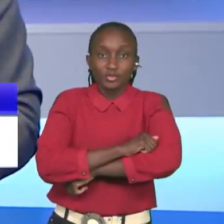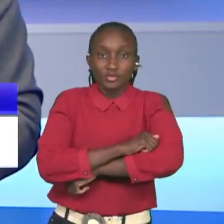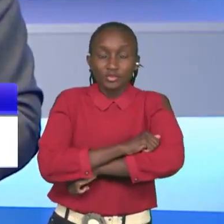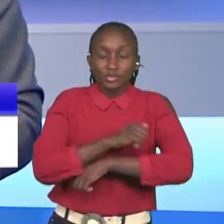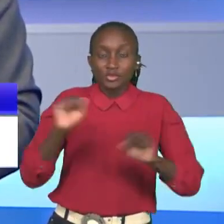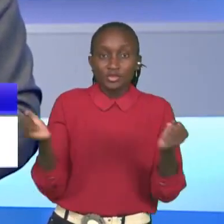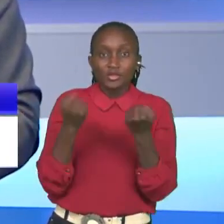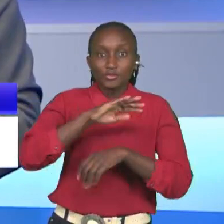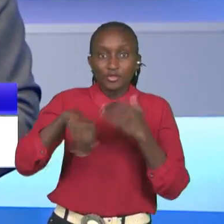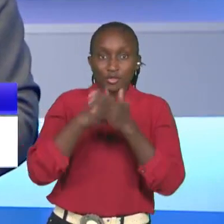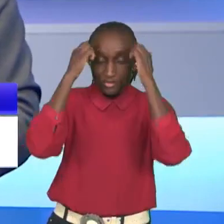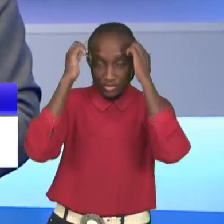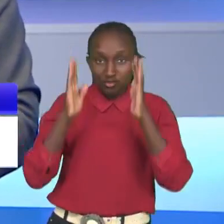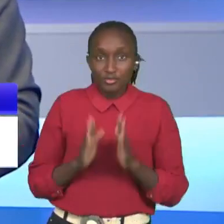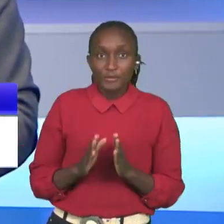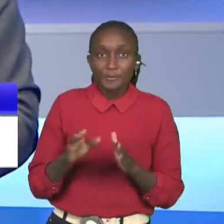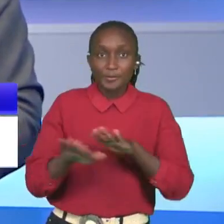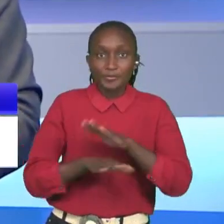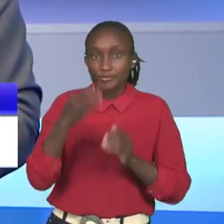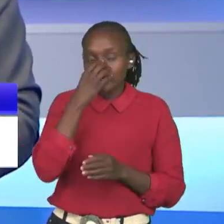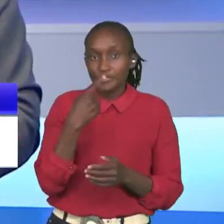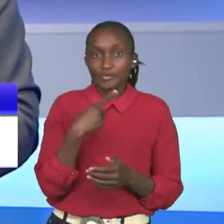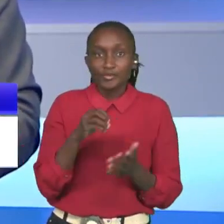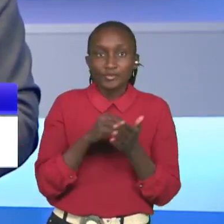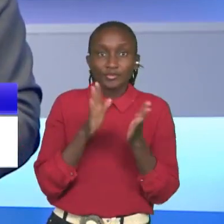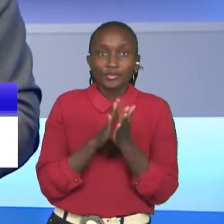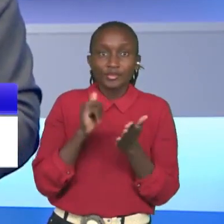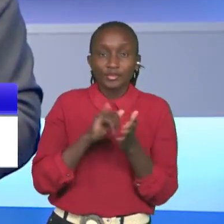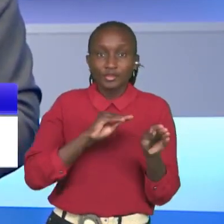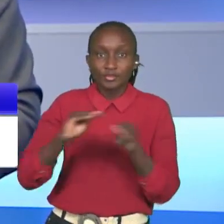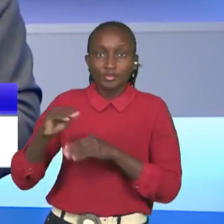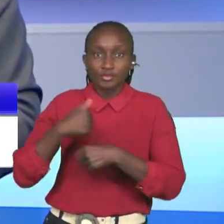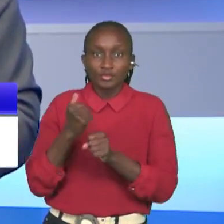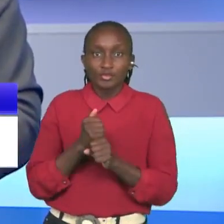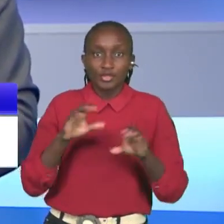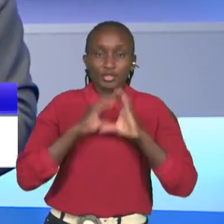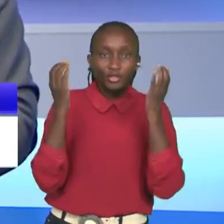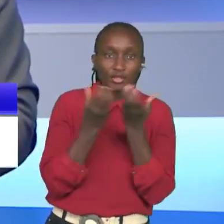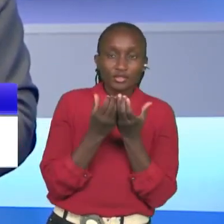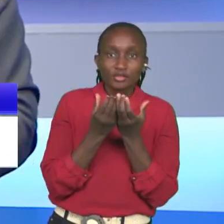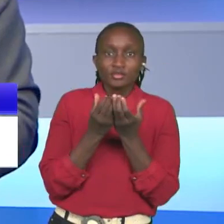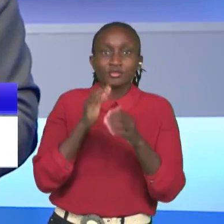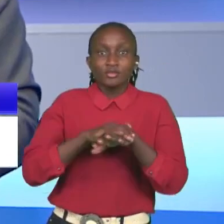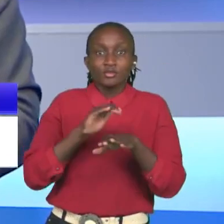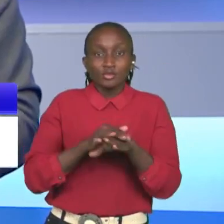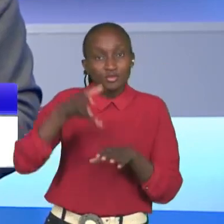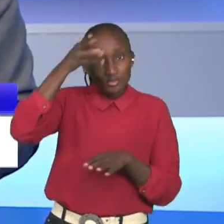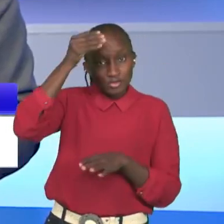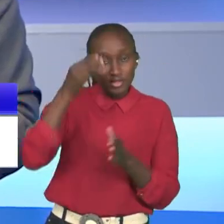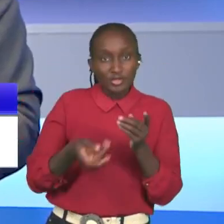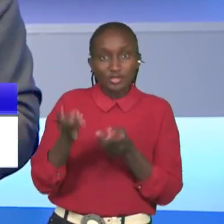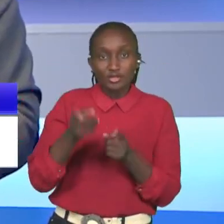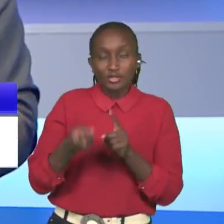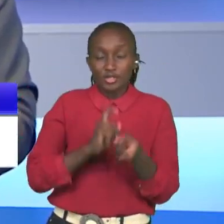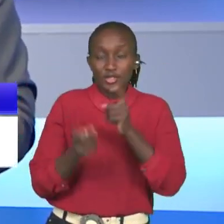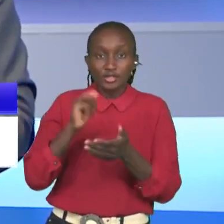learners, Deputy President Dr. William Ruto has said. He noted that the move would make classrooms conducive for learning. He added that the